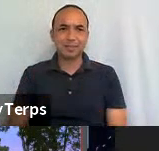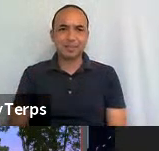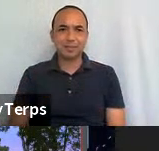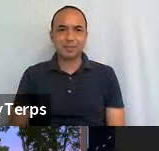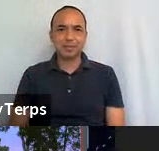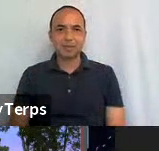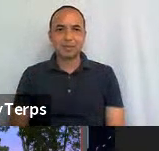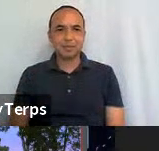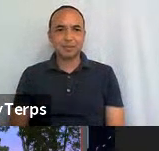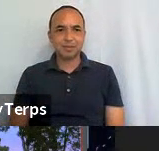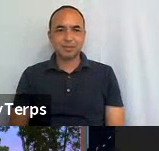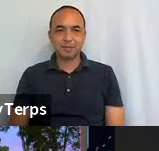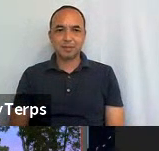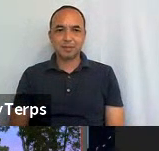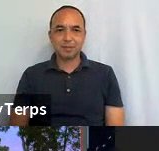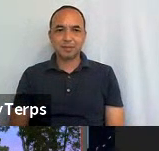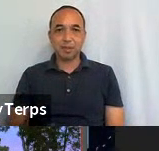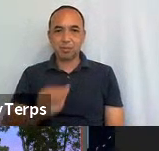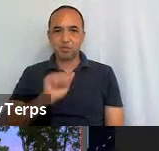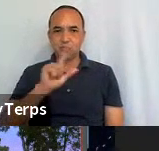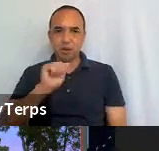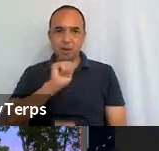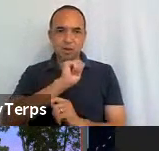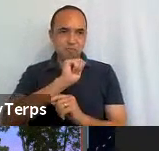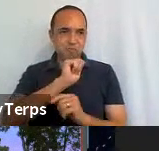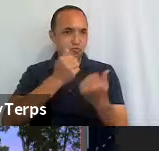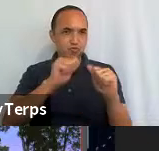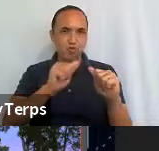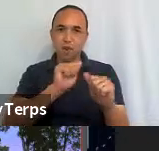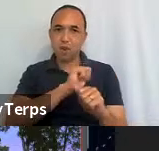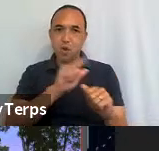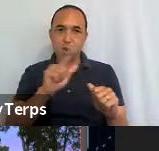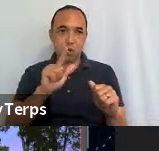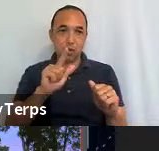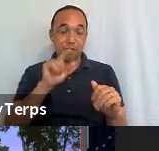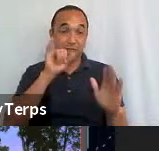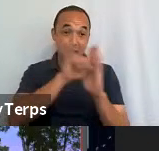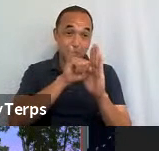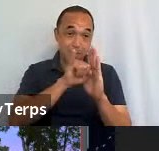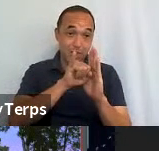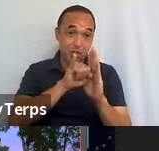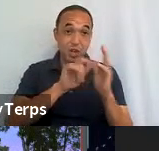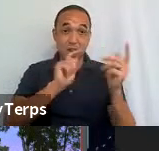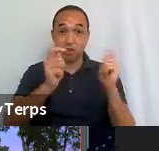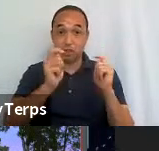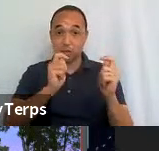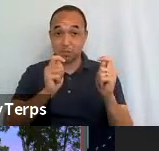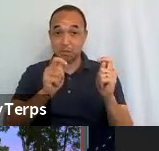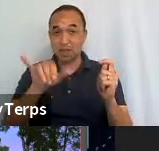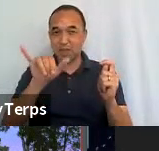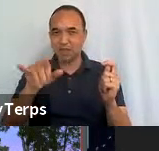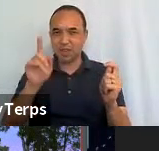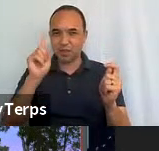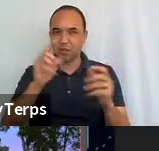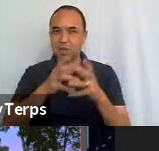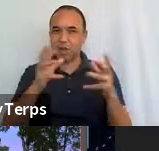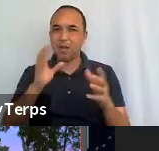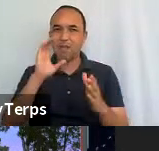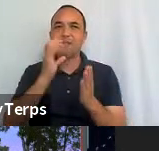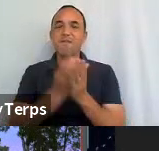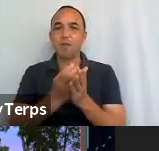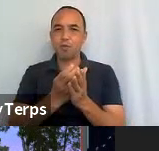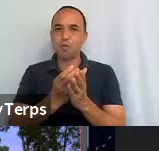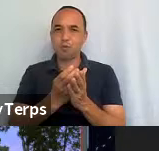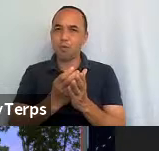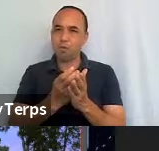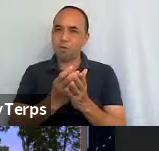different adjustment panels. This image adjustments, this is where a lot of your photo editing tools